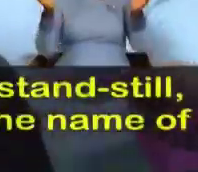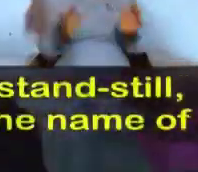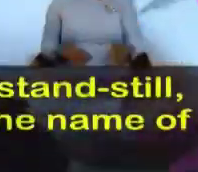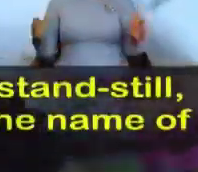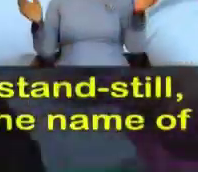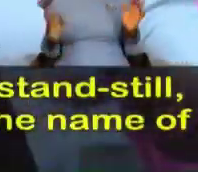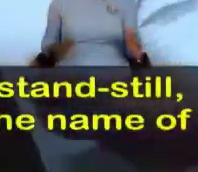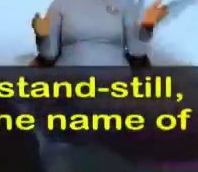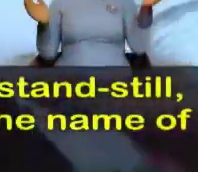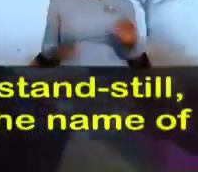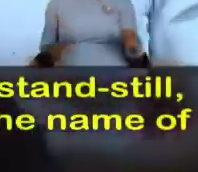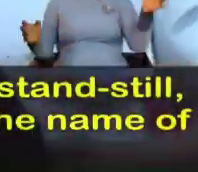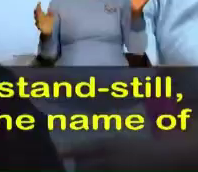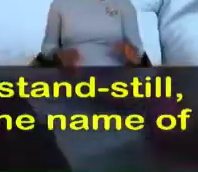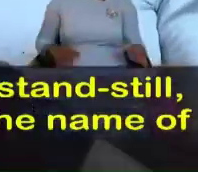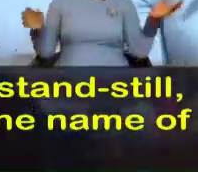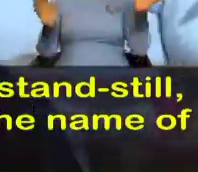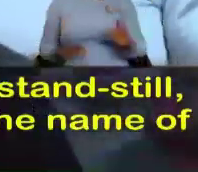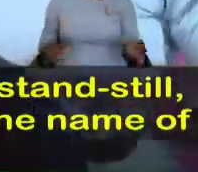Jesus.